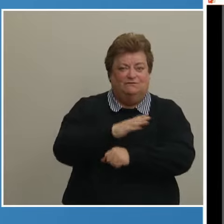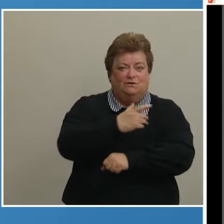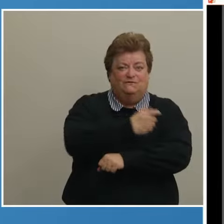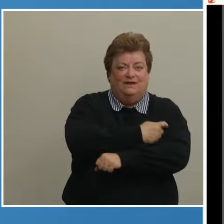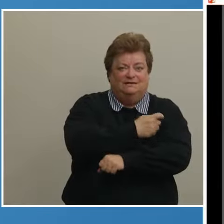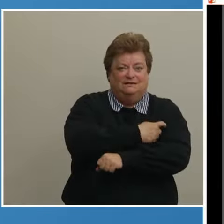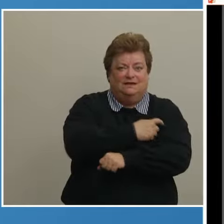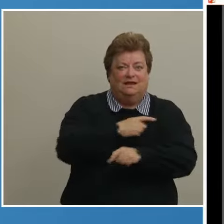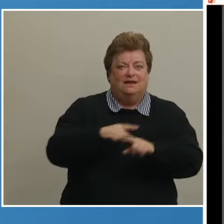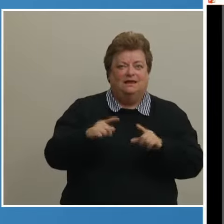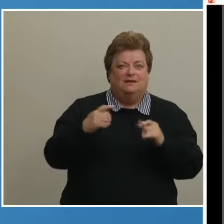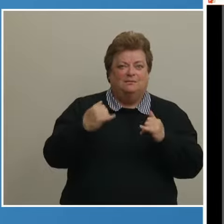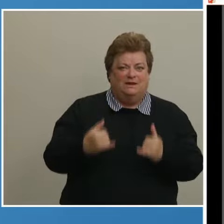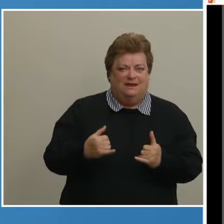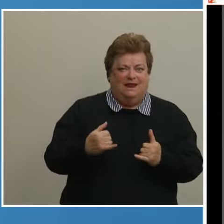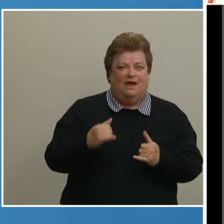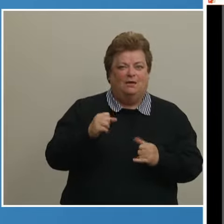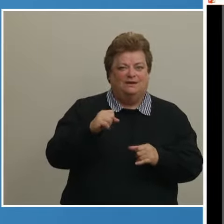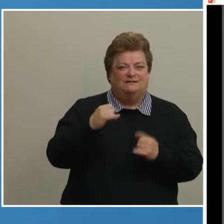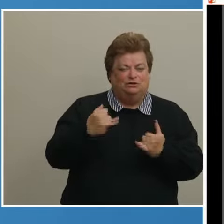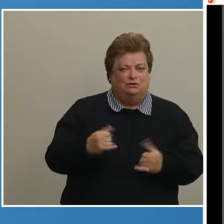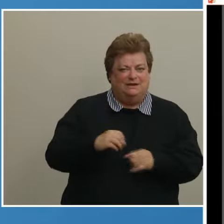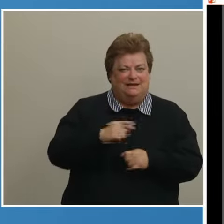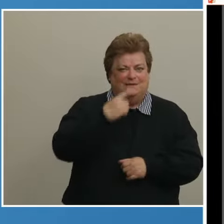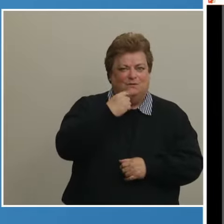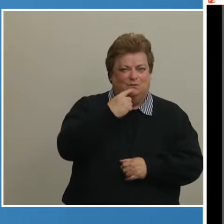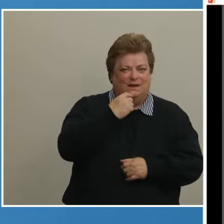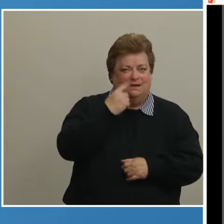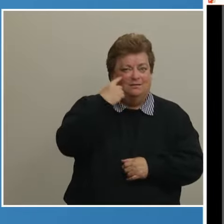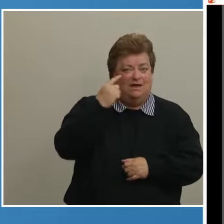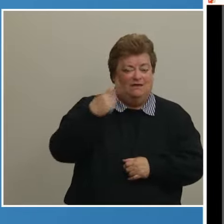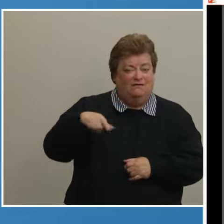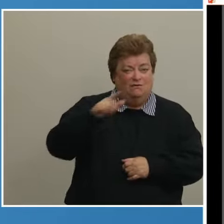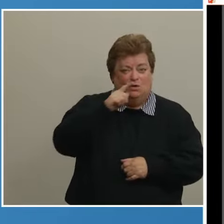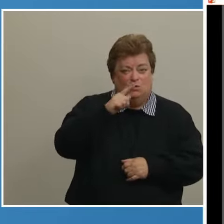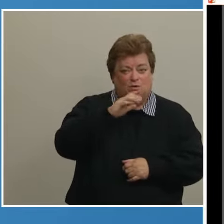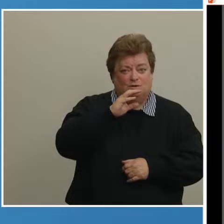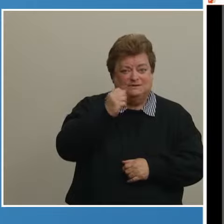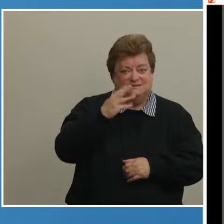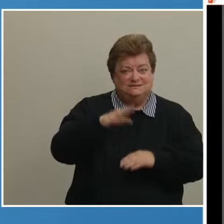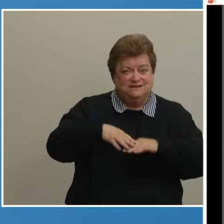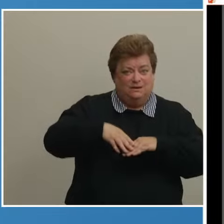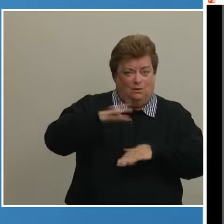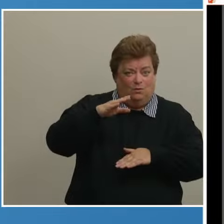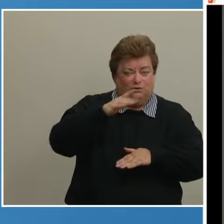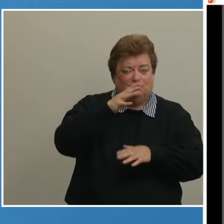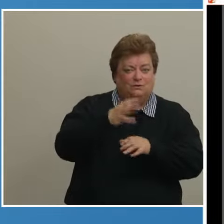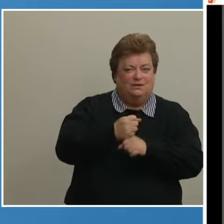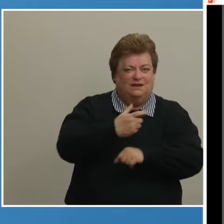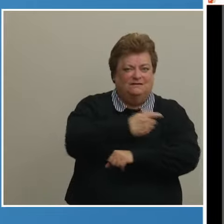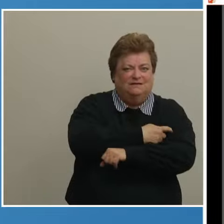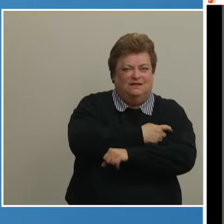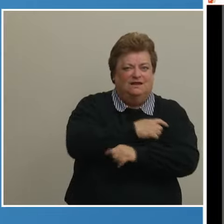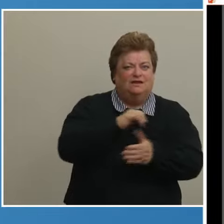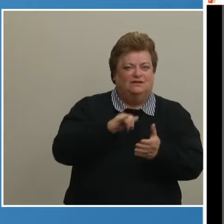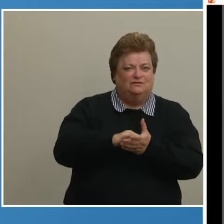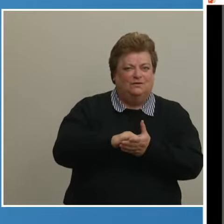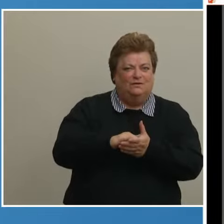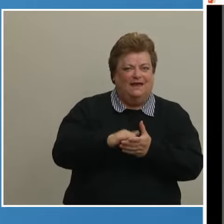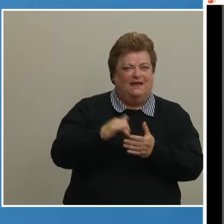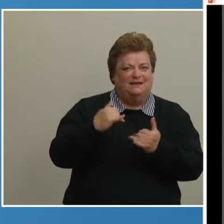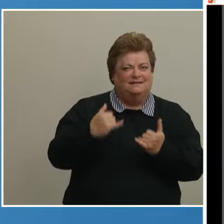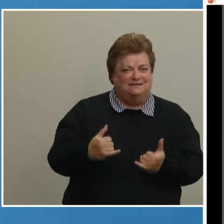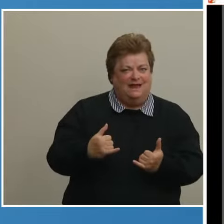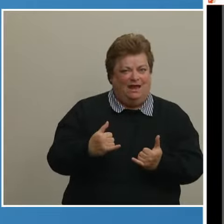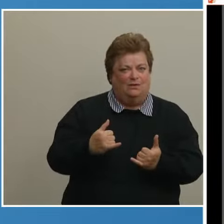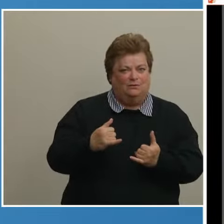to 39.5% for those 16 and older that are fully vaccinated. So this vaccination metric is currently